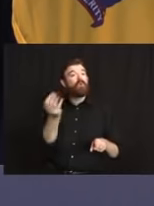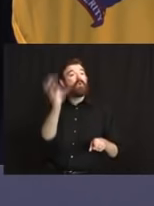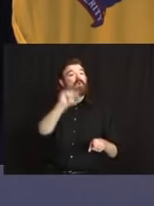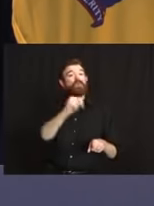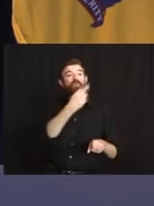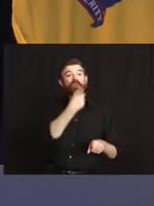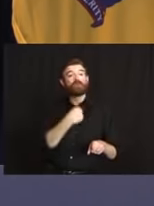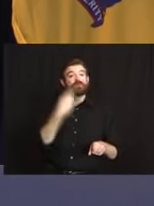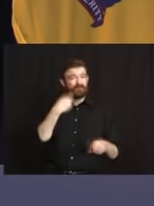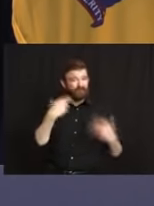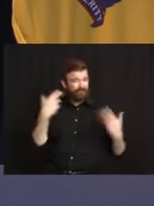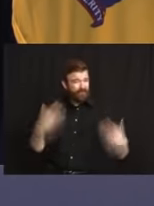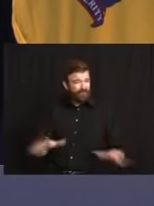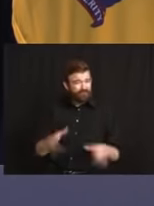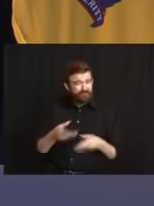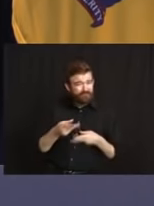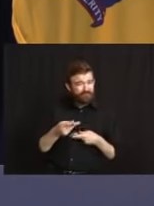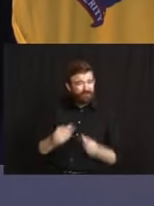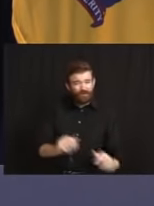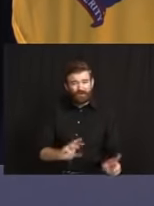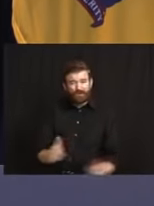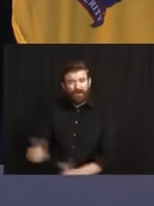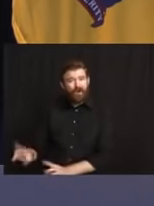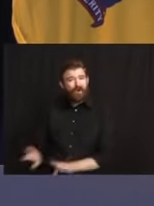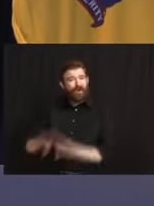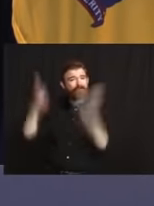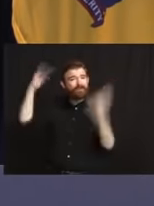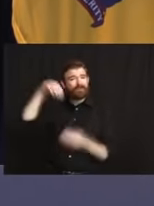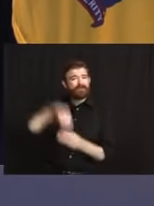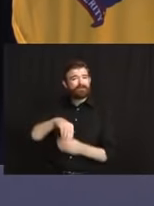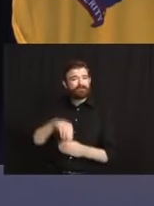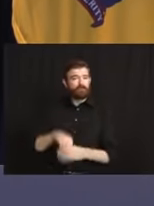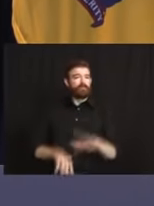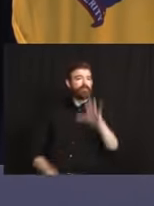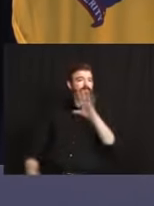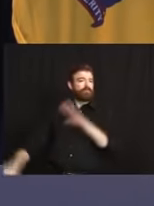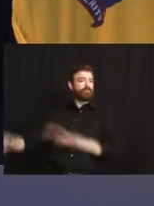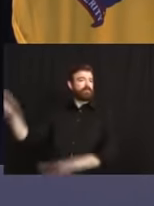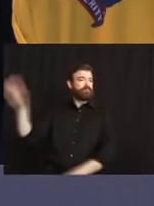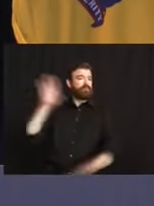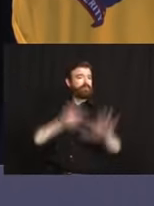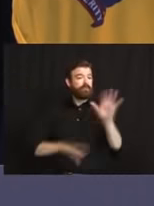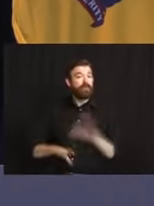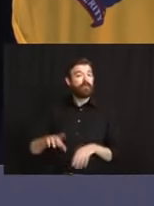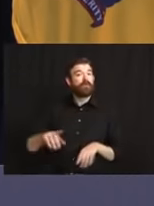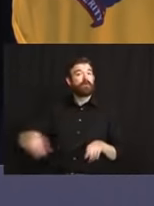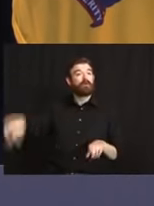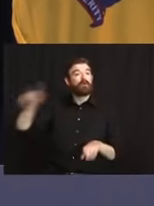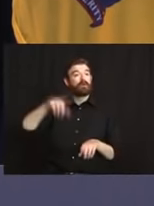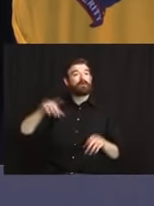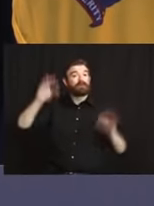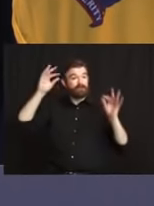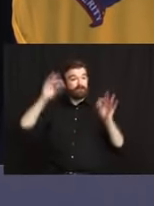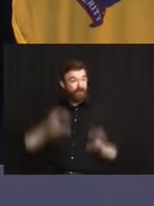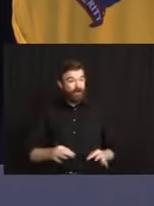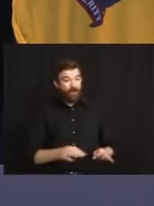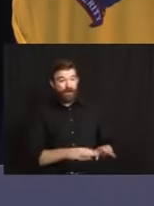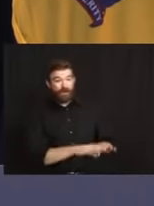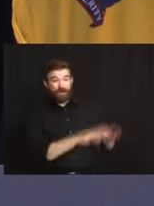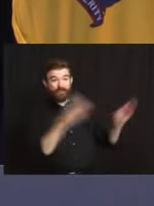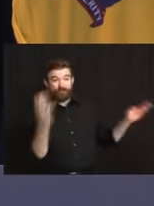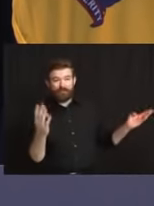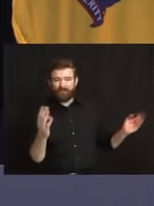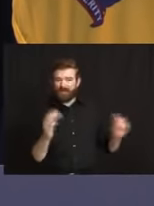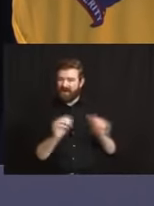What guarantee can you give them moving forward when you decide that it is okay for them to open, that they won't be wasting,